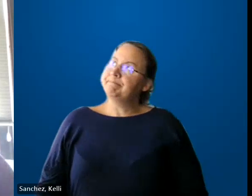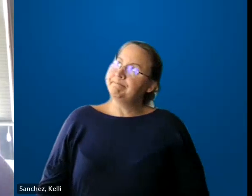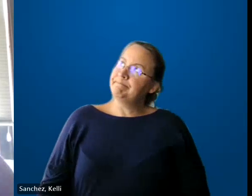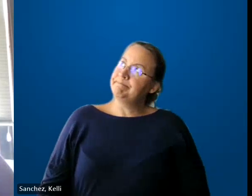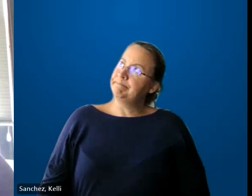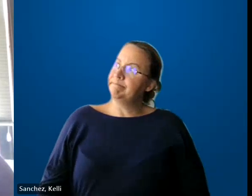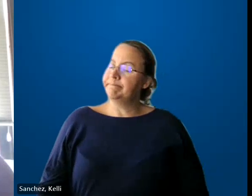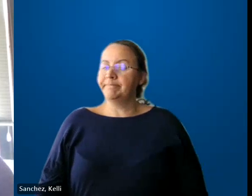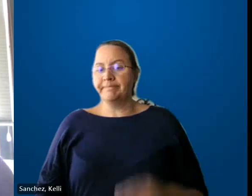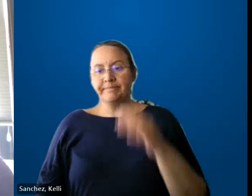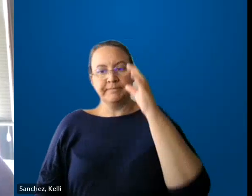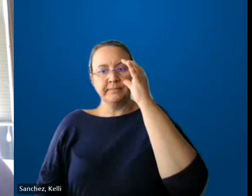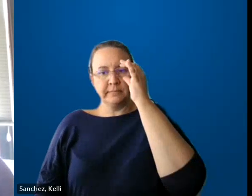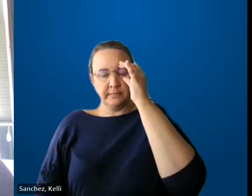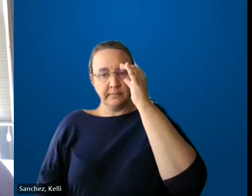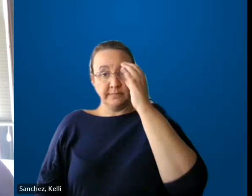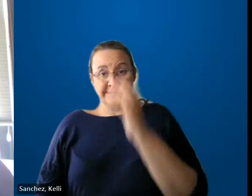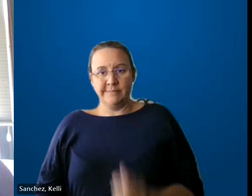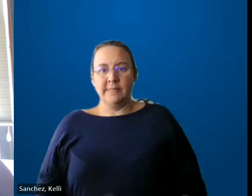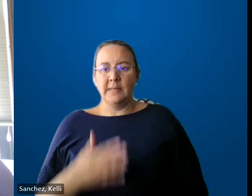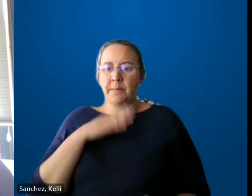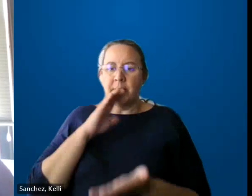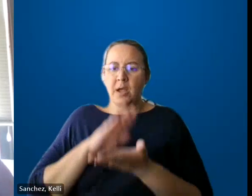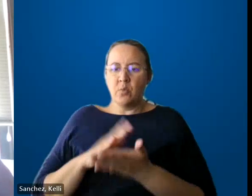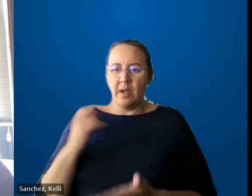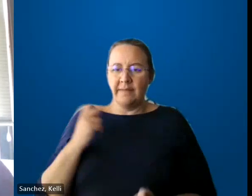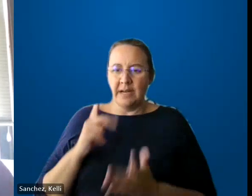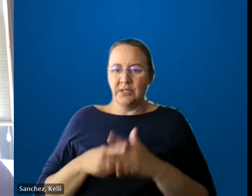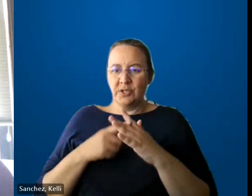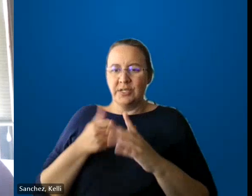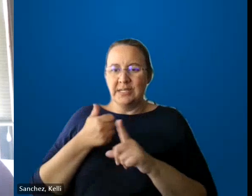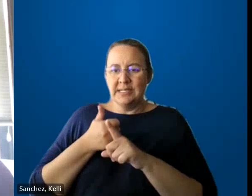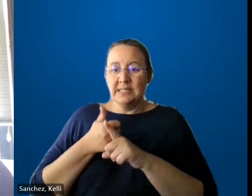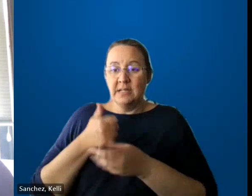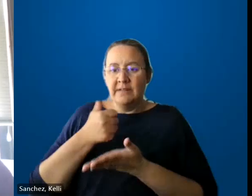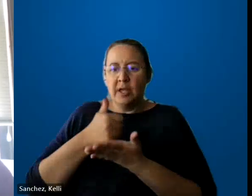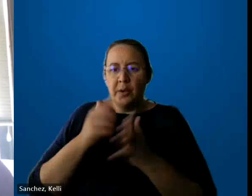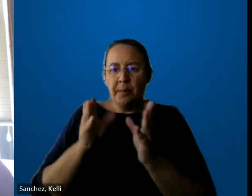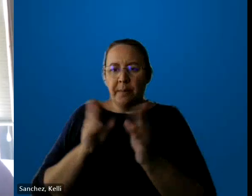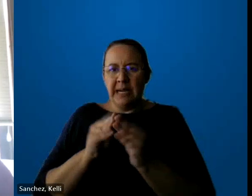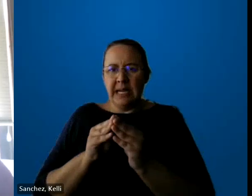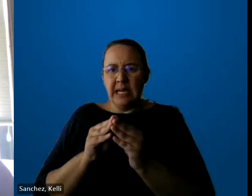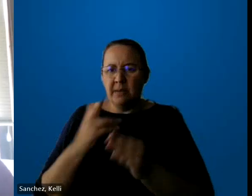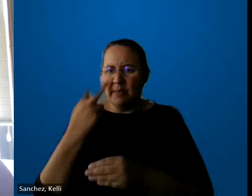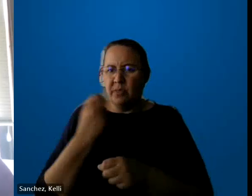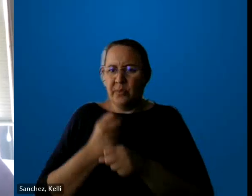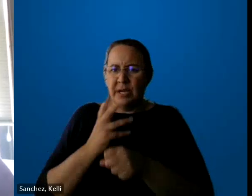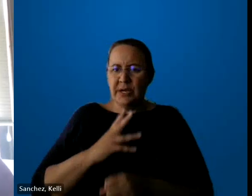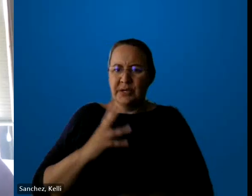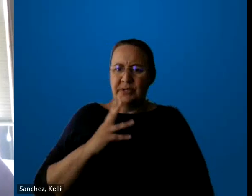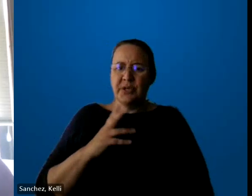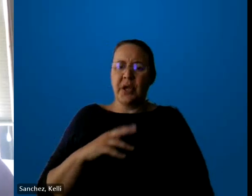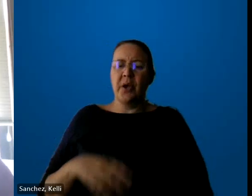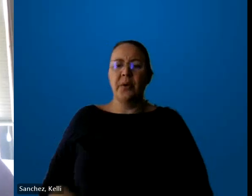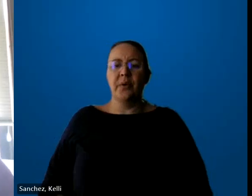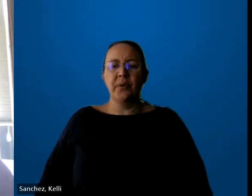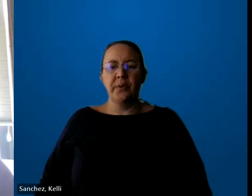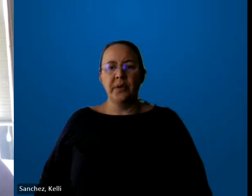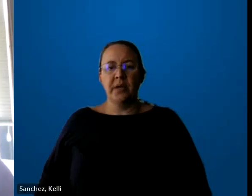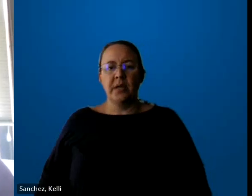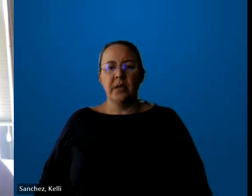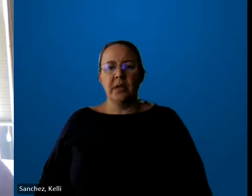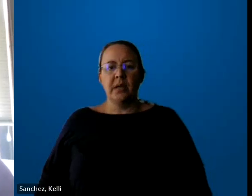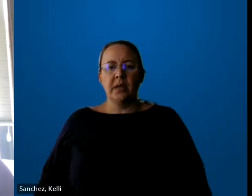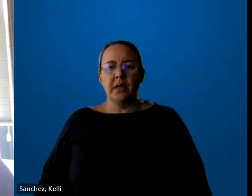Um, my wife and I started a self-help meeting 3 years ago, and one of